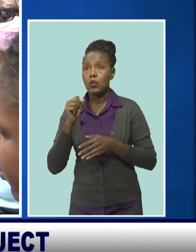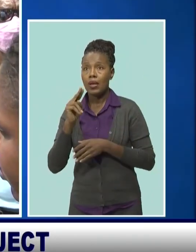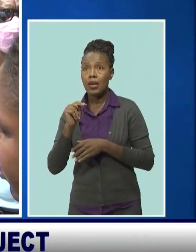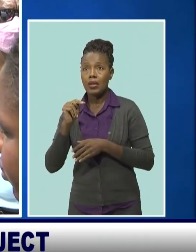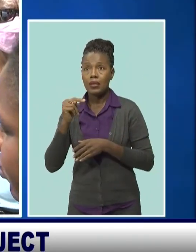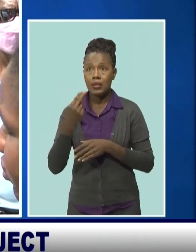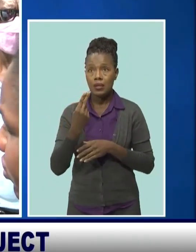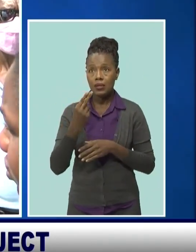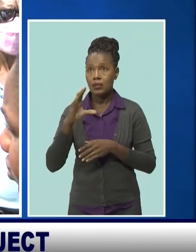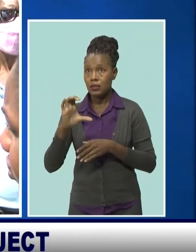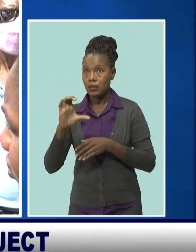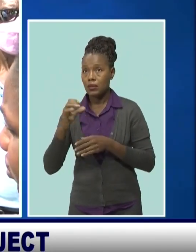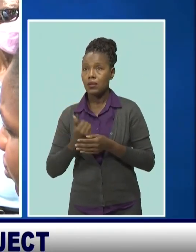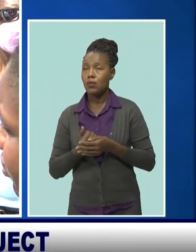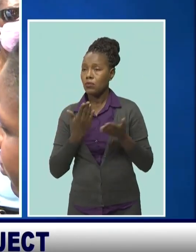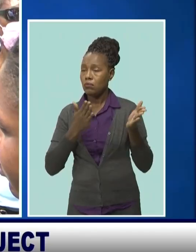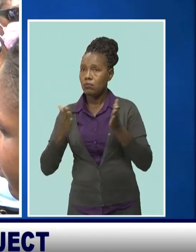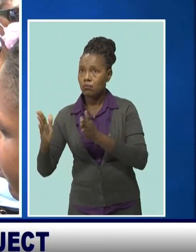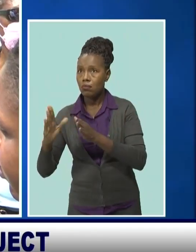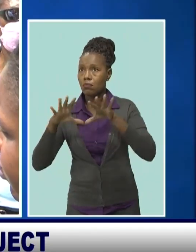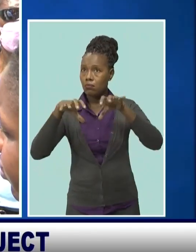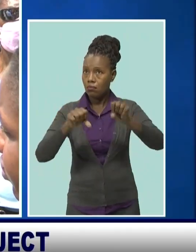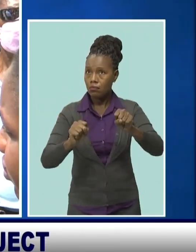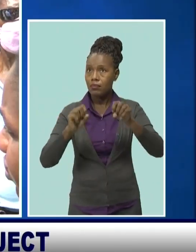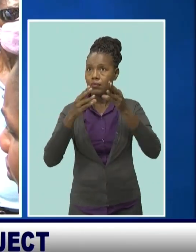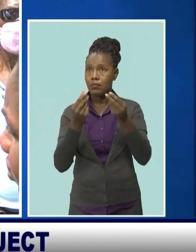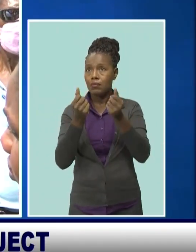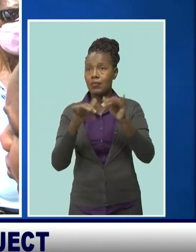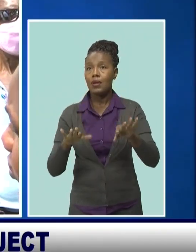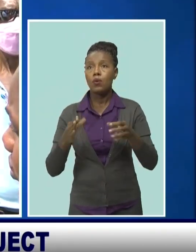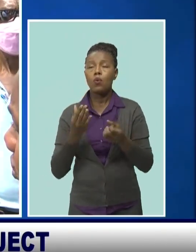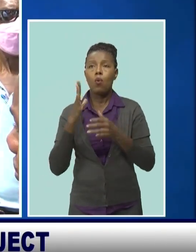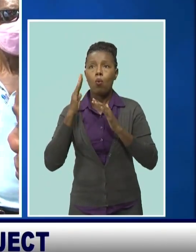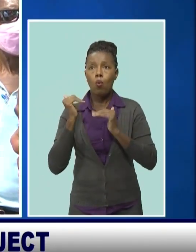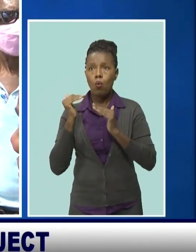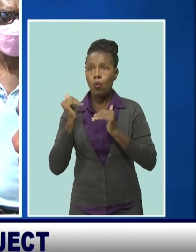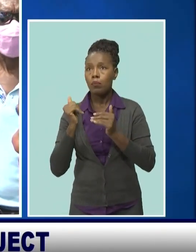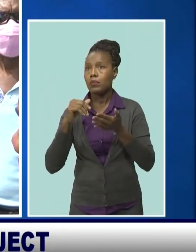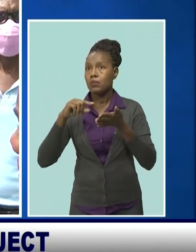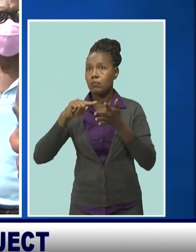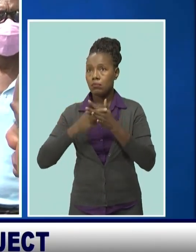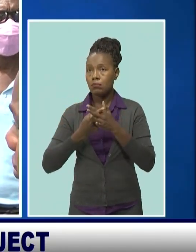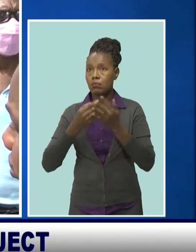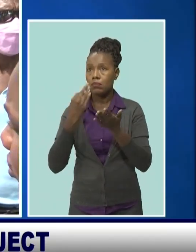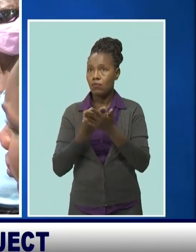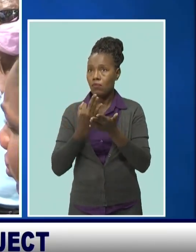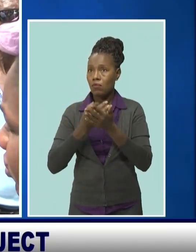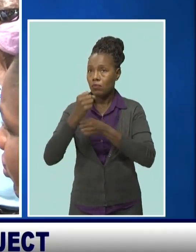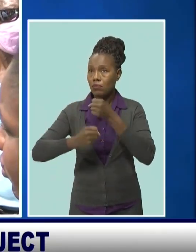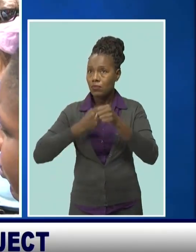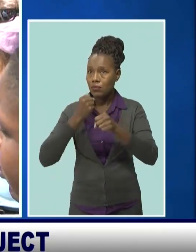gains, and I'm hoping by the start of the financial year we should see some construction there. So while we are